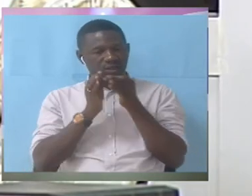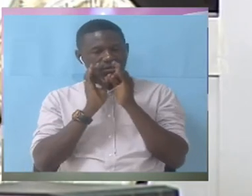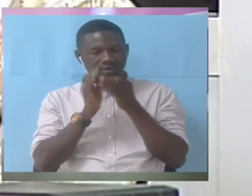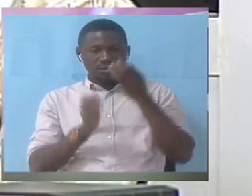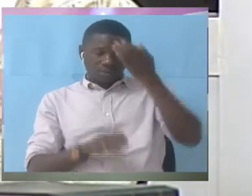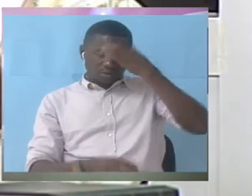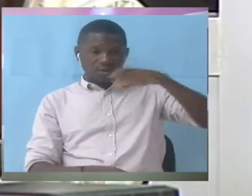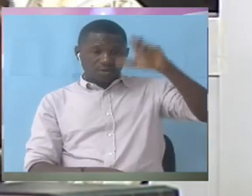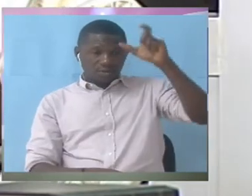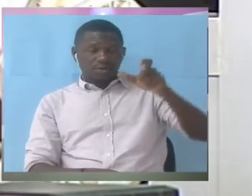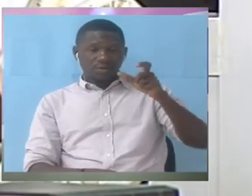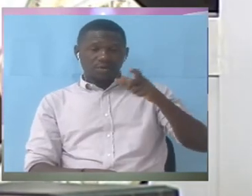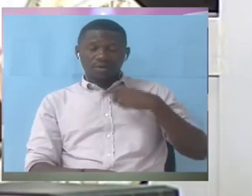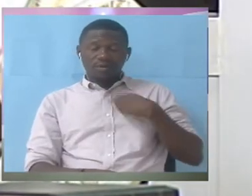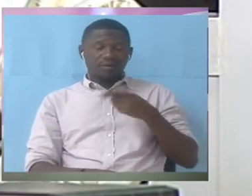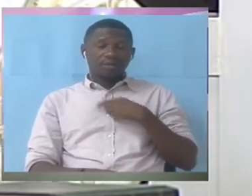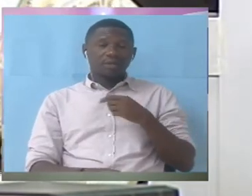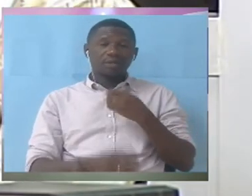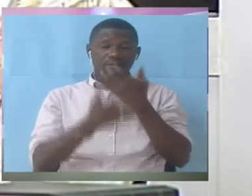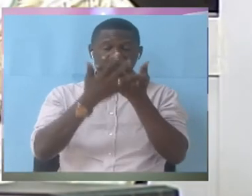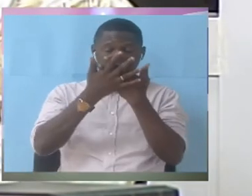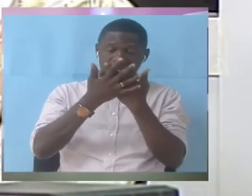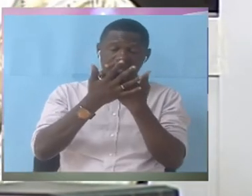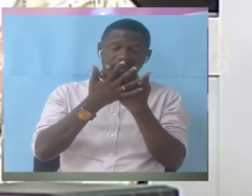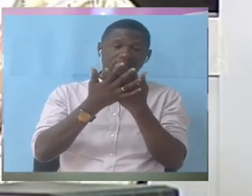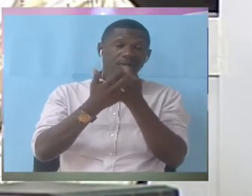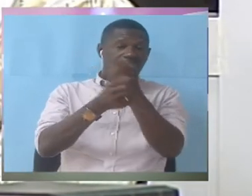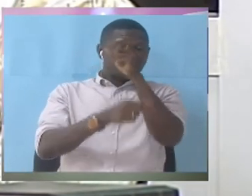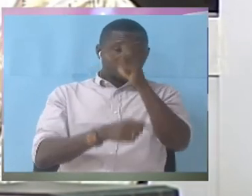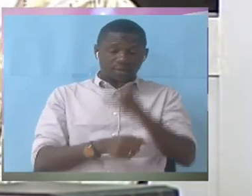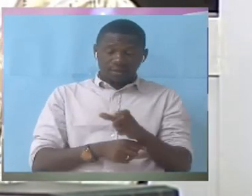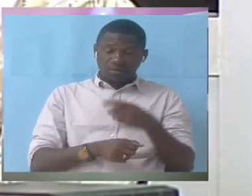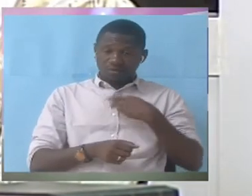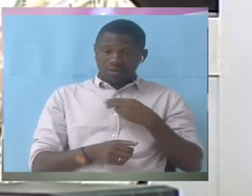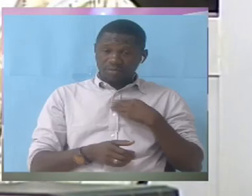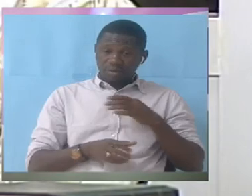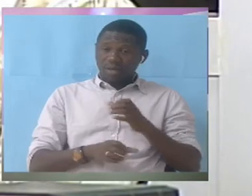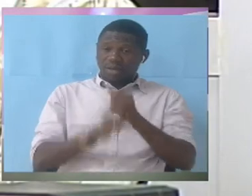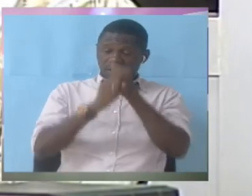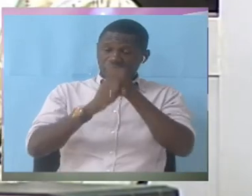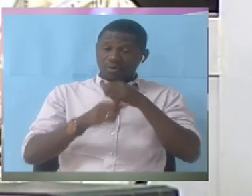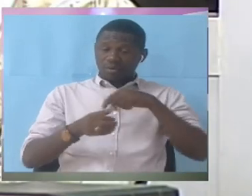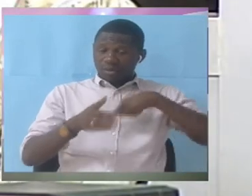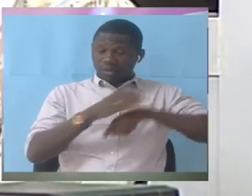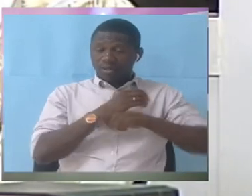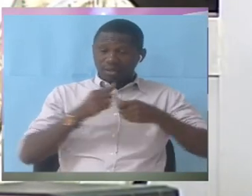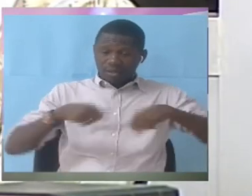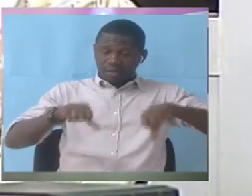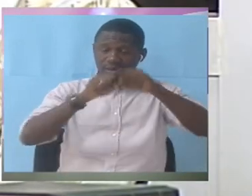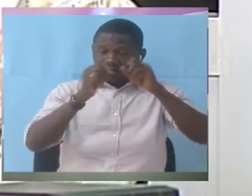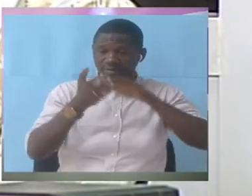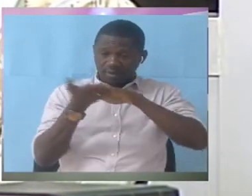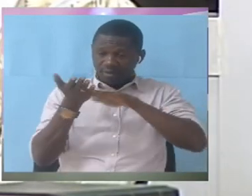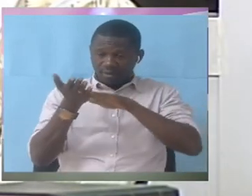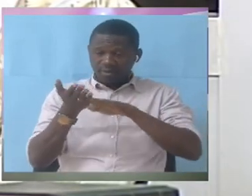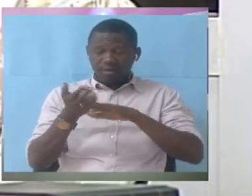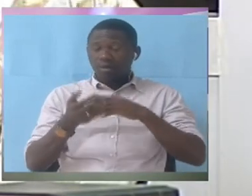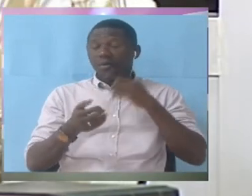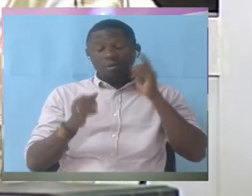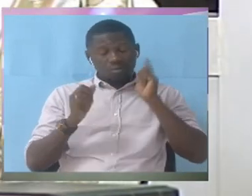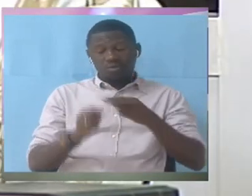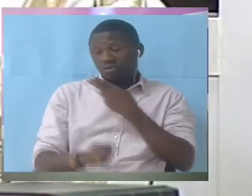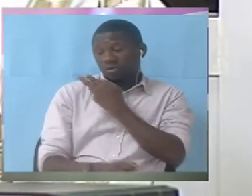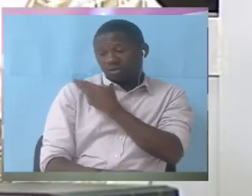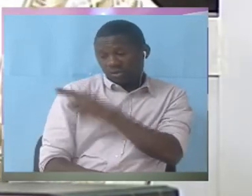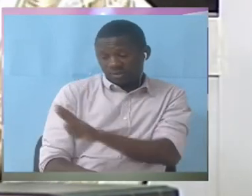as a detainee if you want me to practice medicine get me released ndax dama lima da wax commission bi moy comme ka da ngeen ma jël tek ma ben bere fi bo